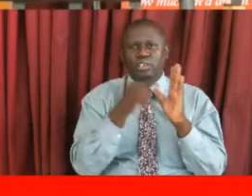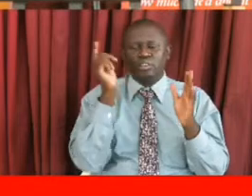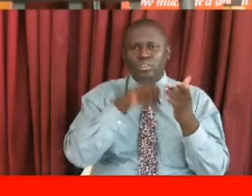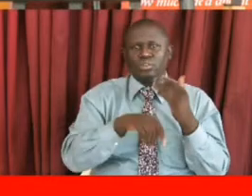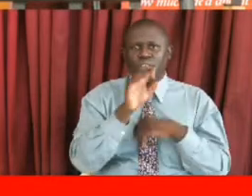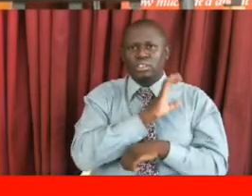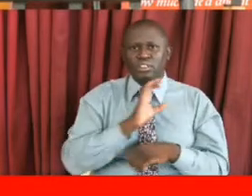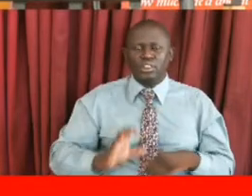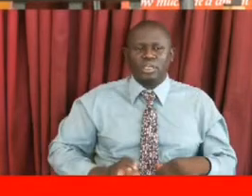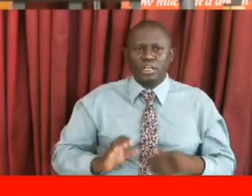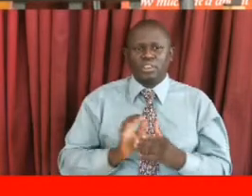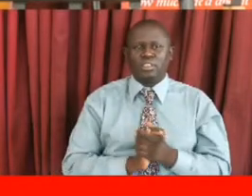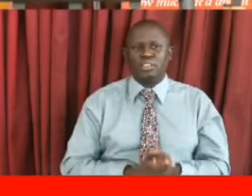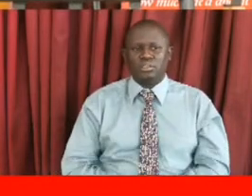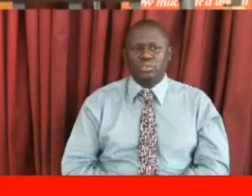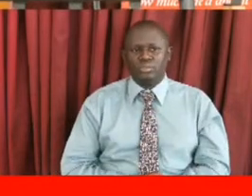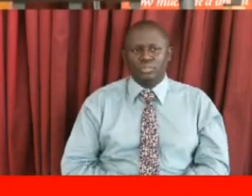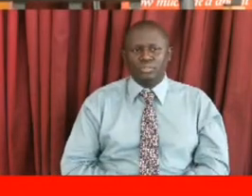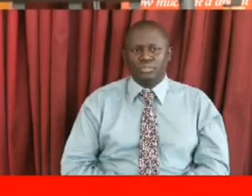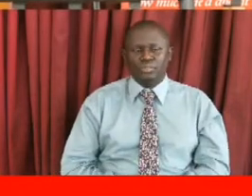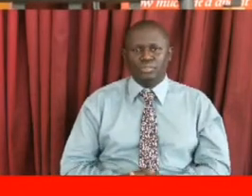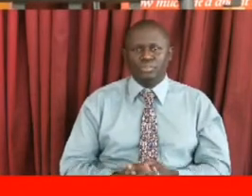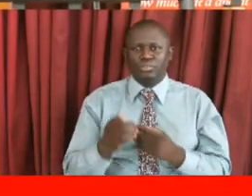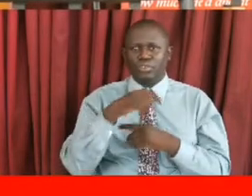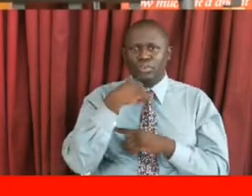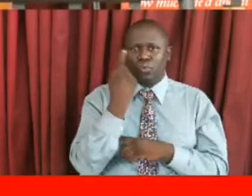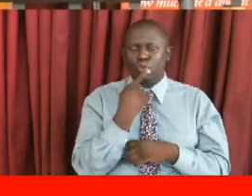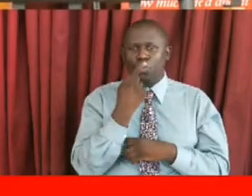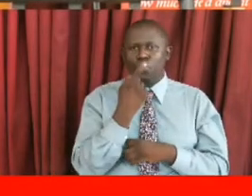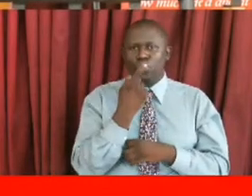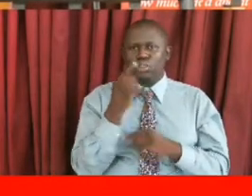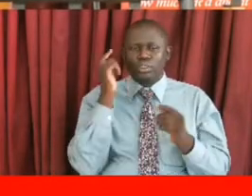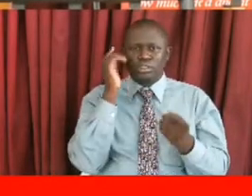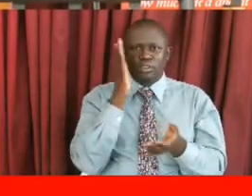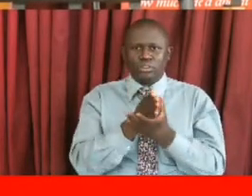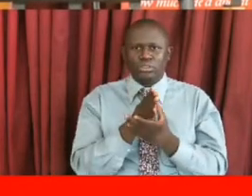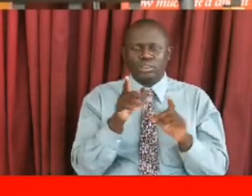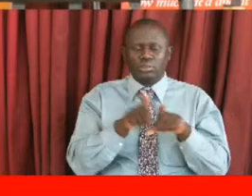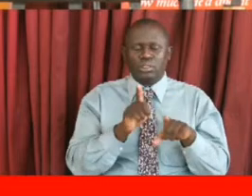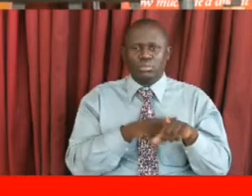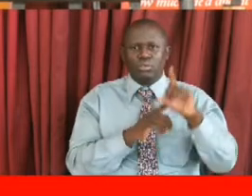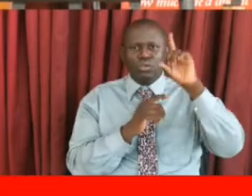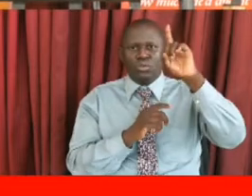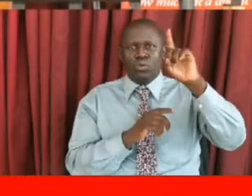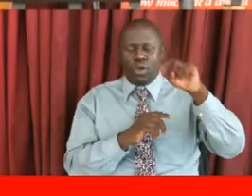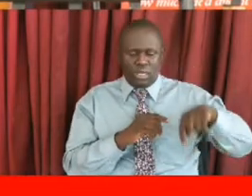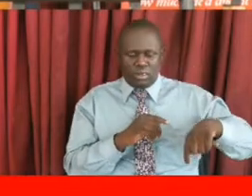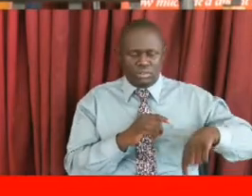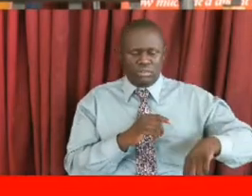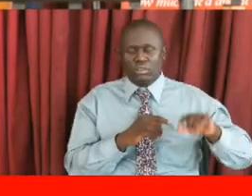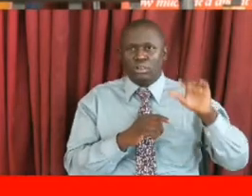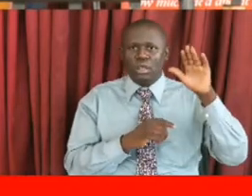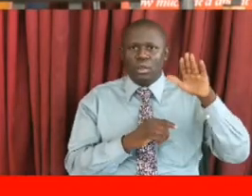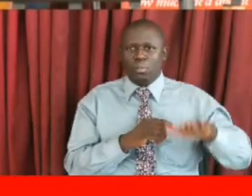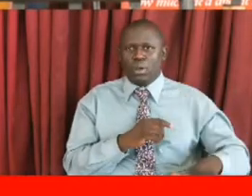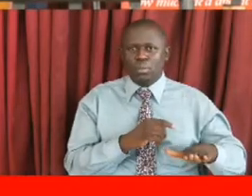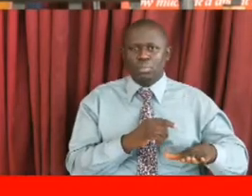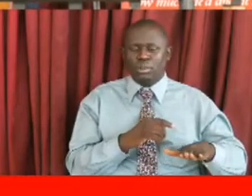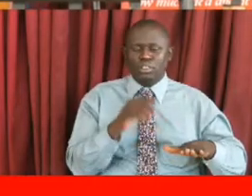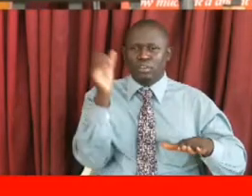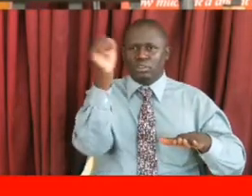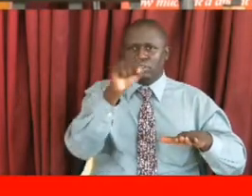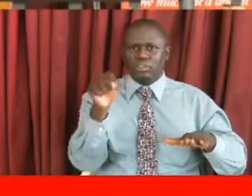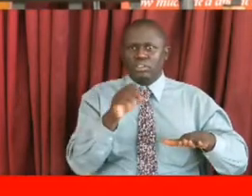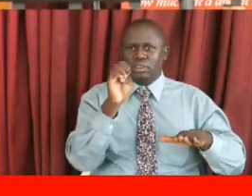it was Christ with one foot on the L and one on the sea and so that time will